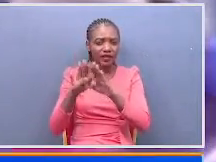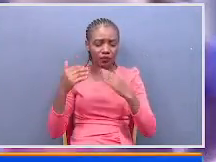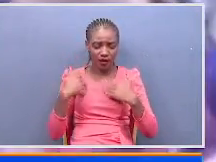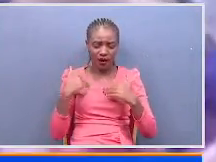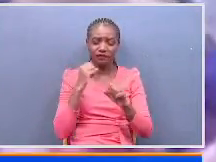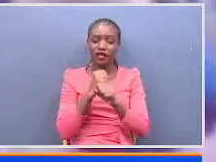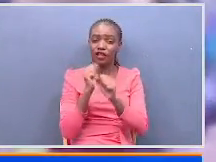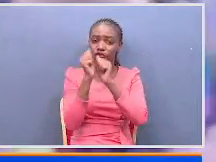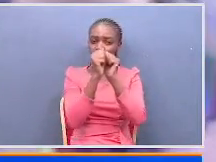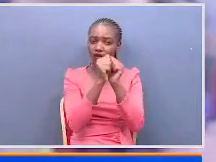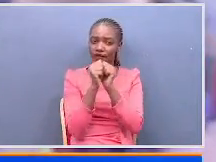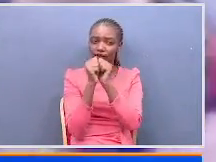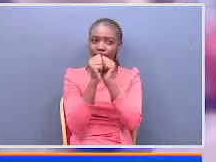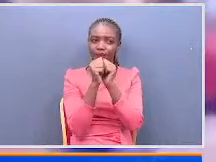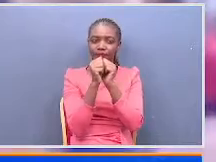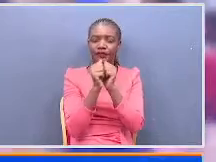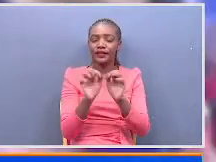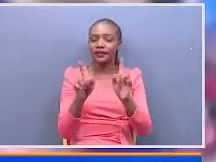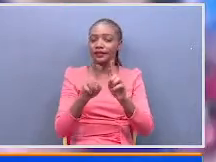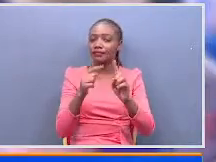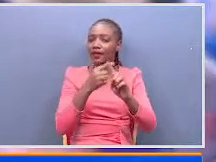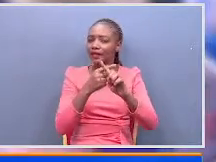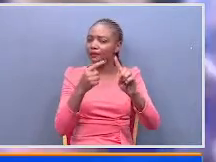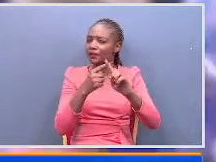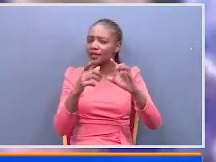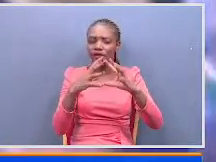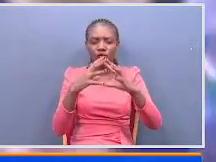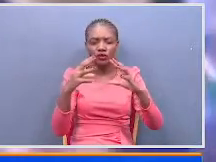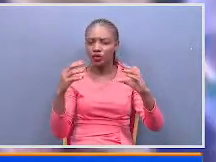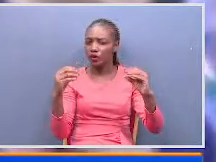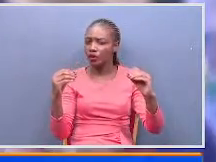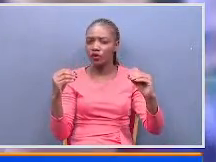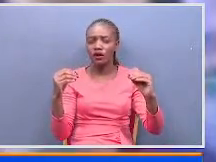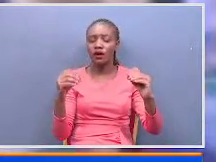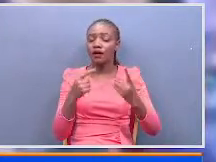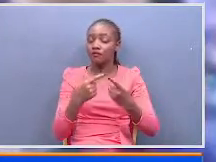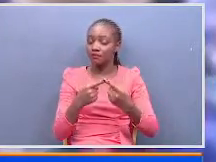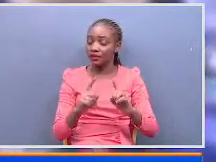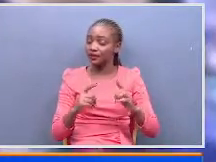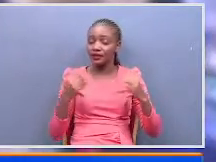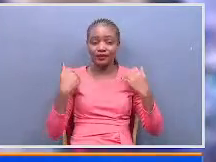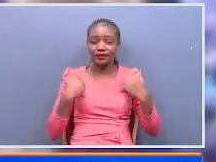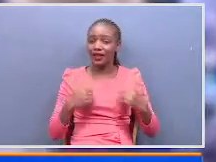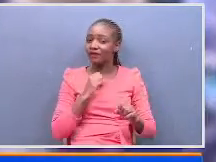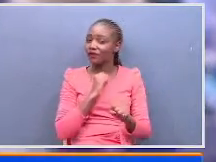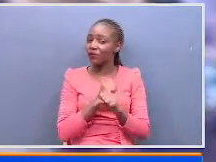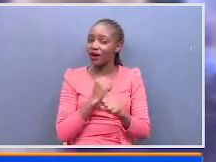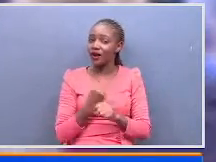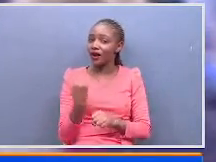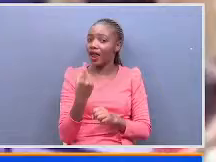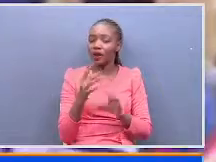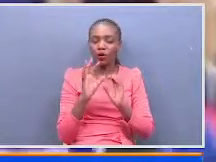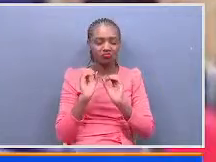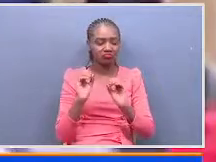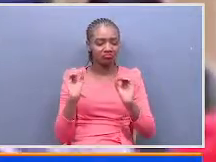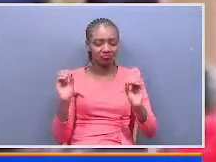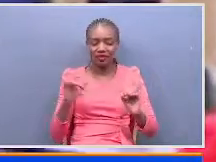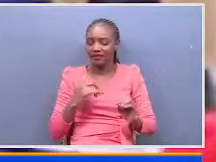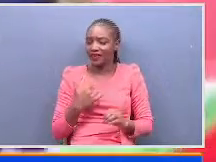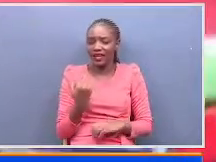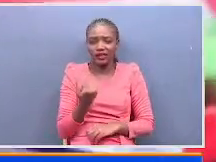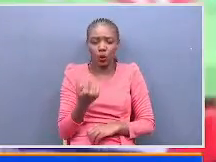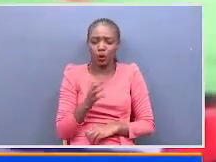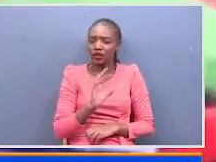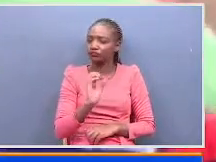together. The journey has been long, but I have not fought alone or felt lonely. Wish you well.